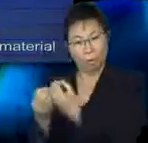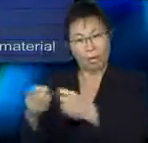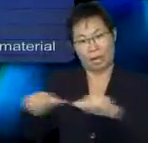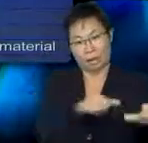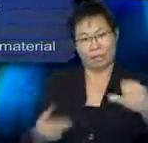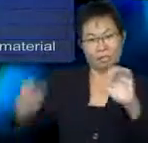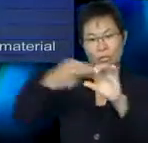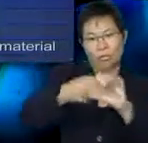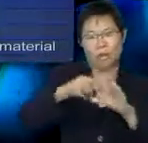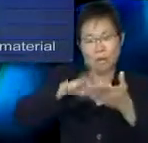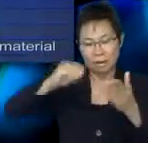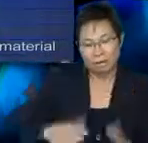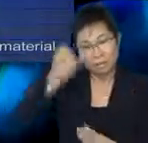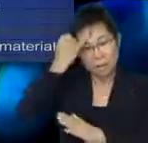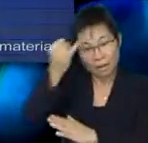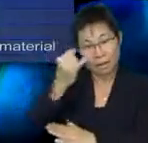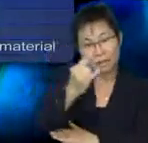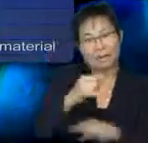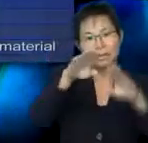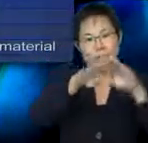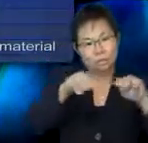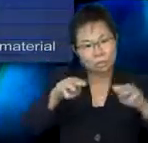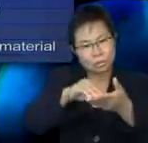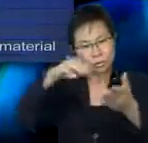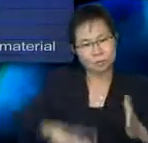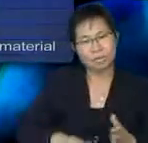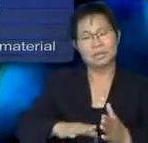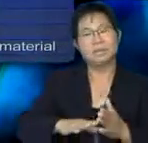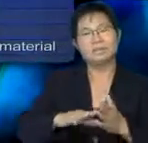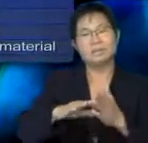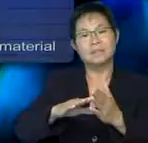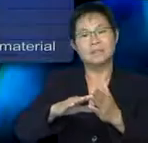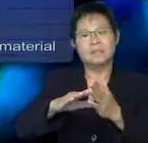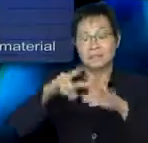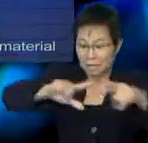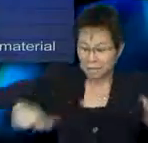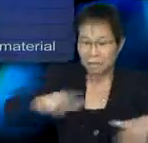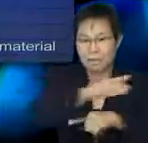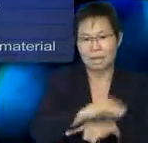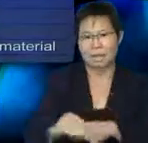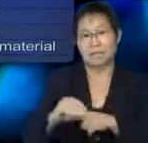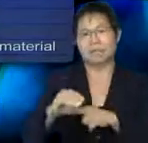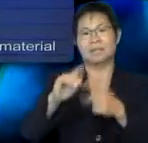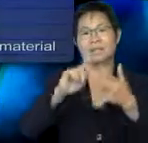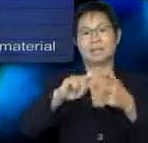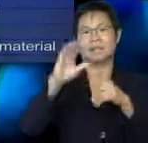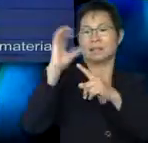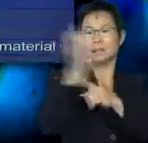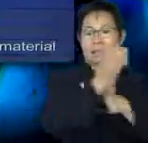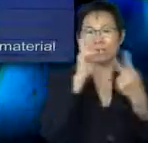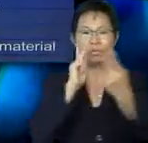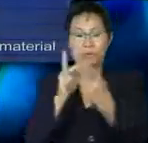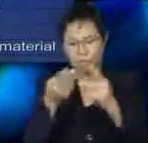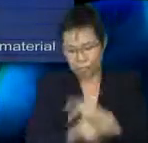of learners' ideas, of student-generated language, and thirdly, culturally relevant material.